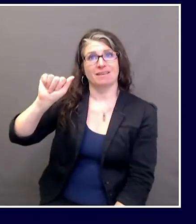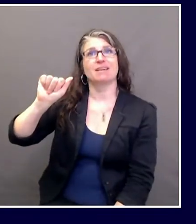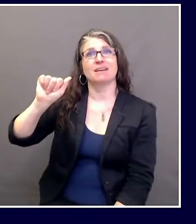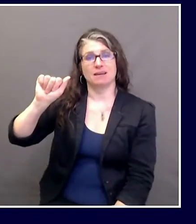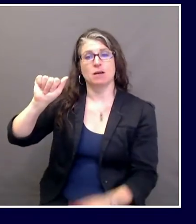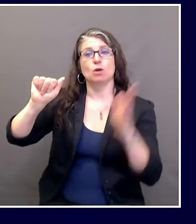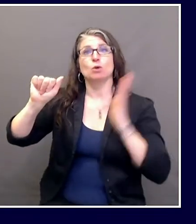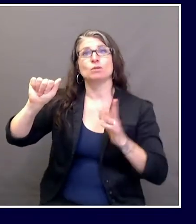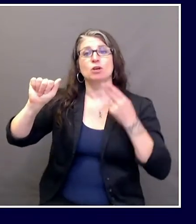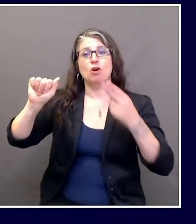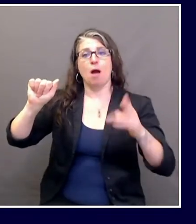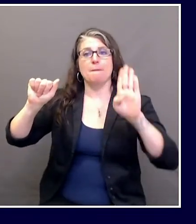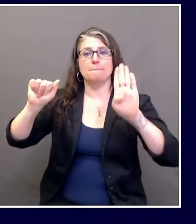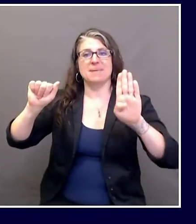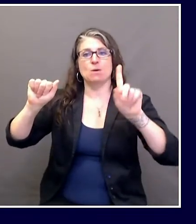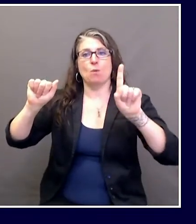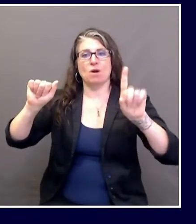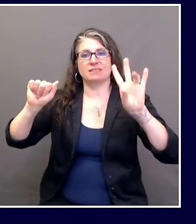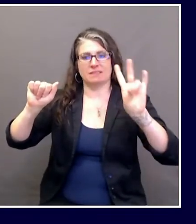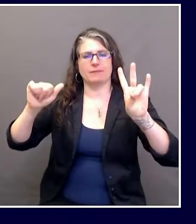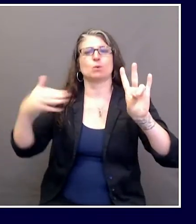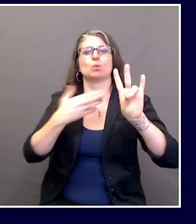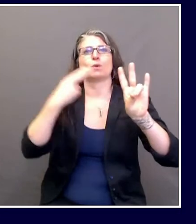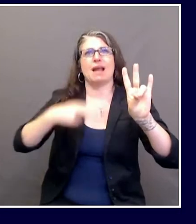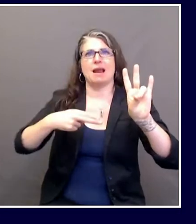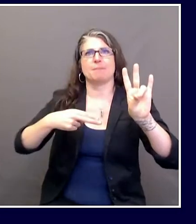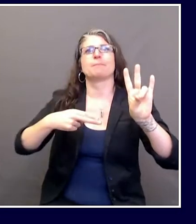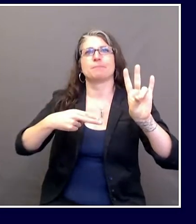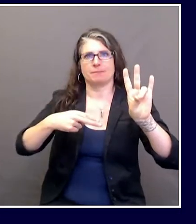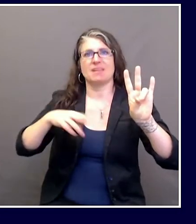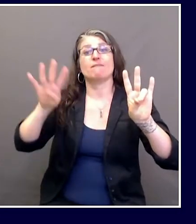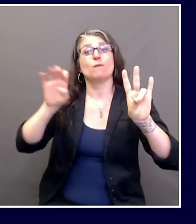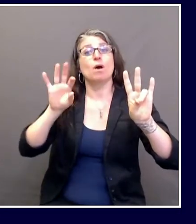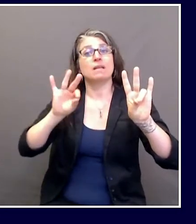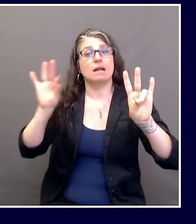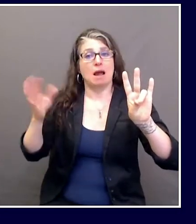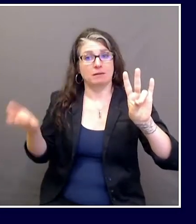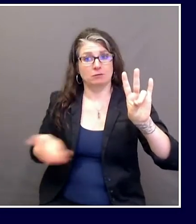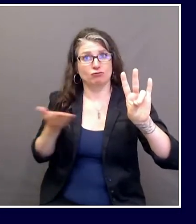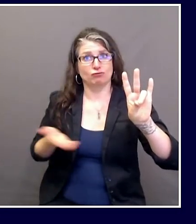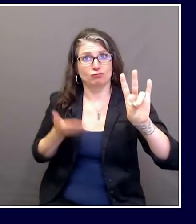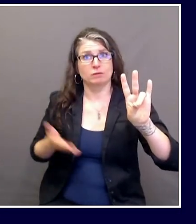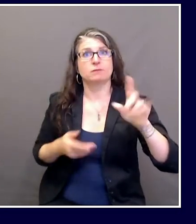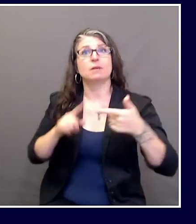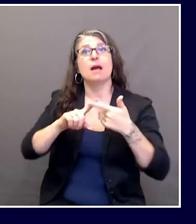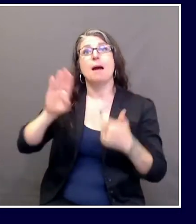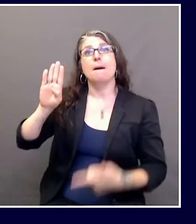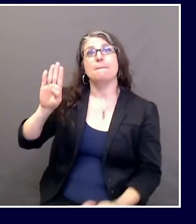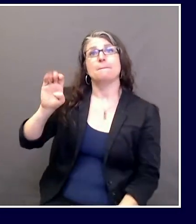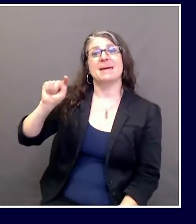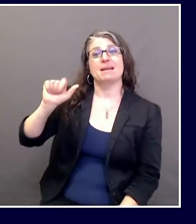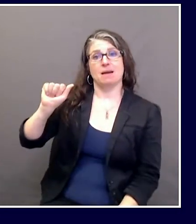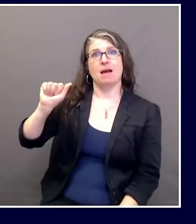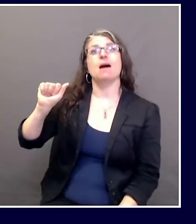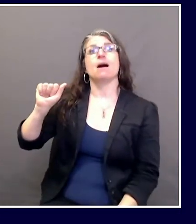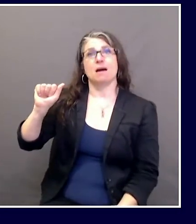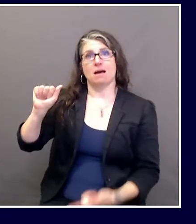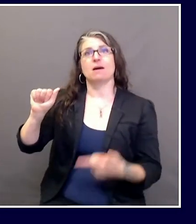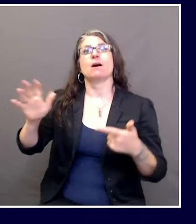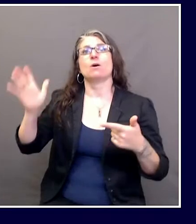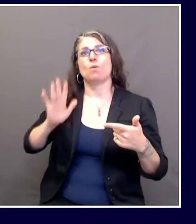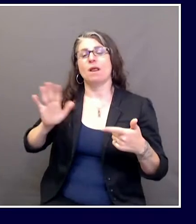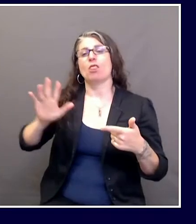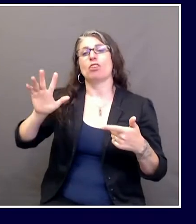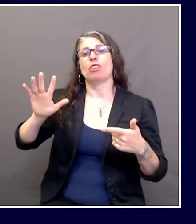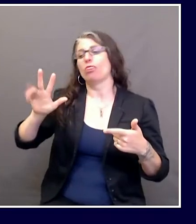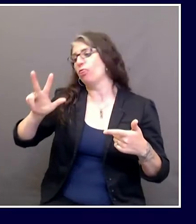have found 499. For the Beta variant, which used to be called B1351, we found